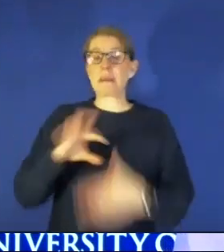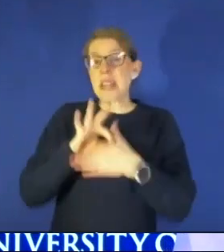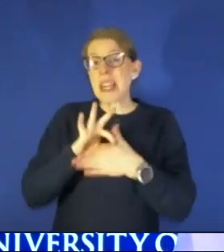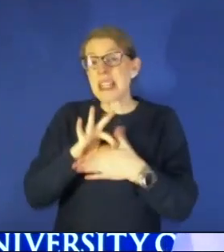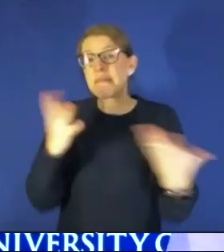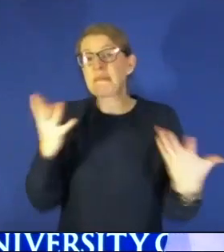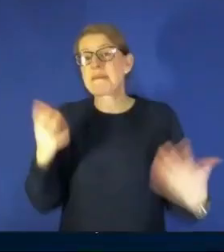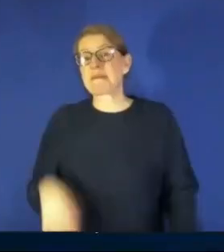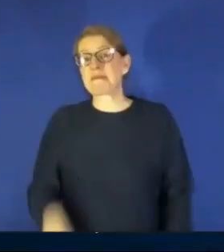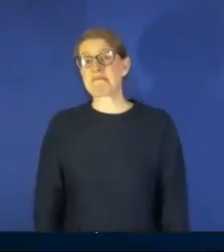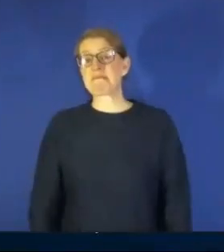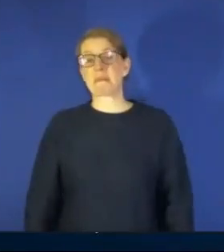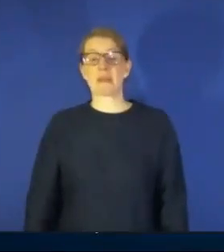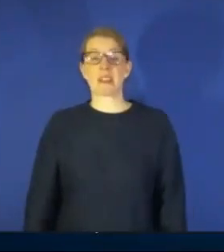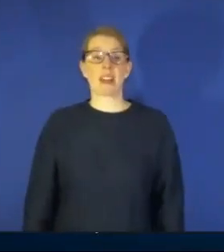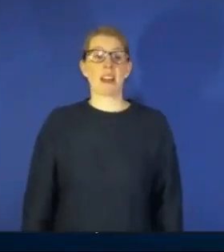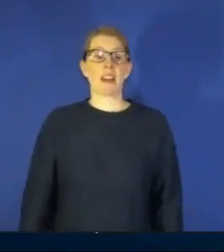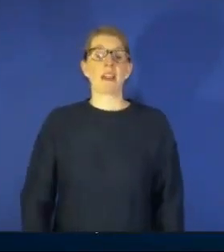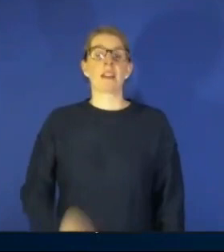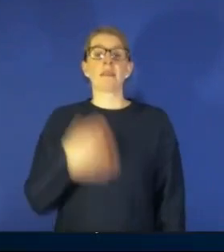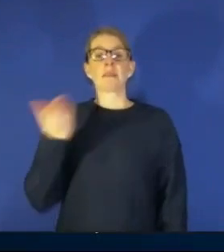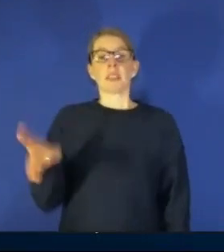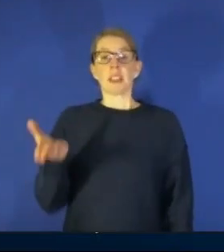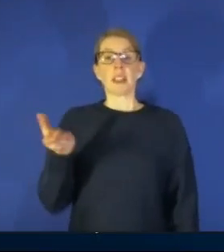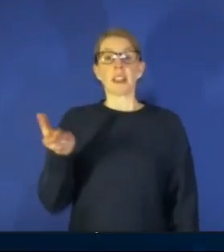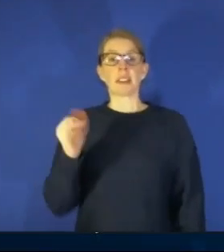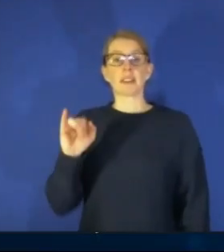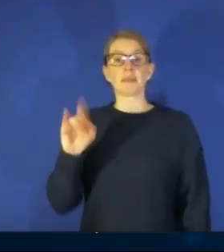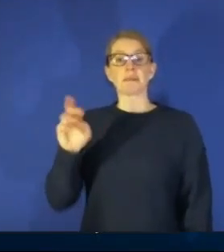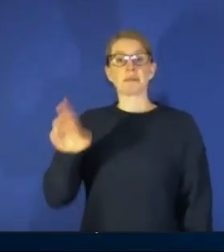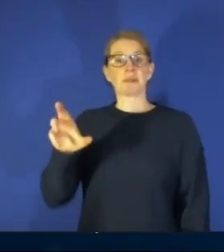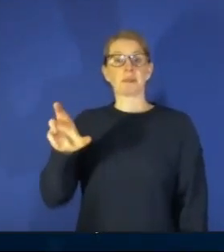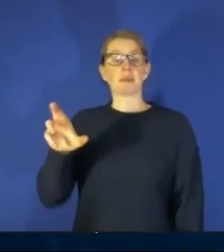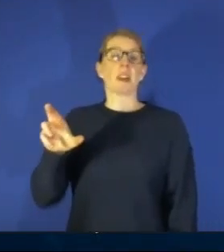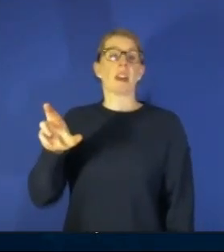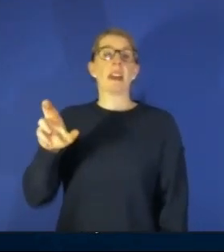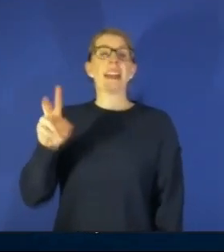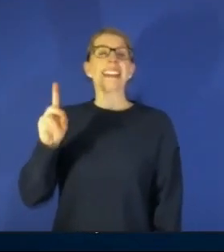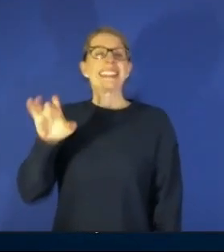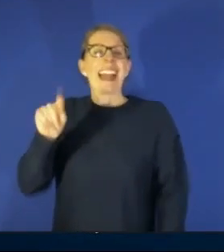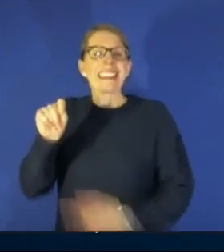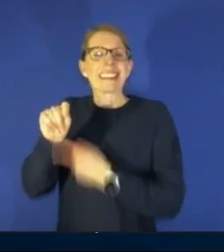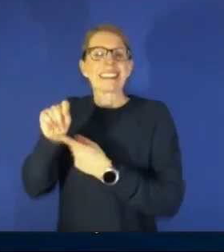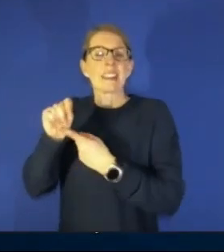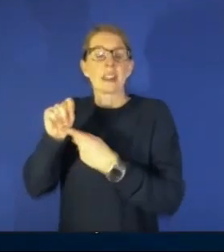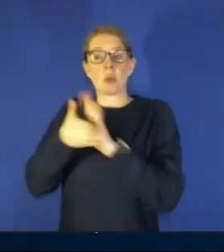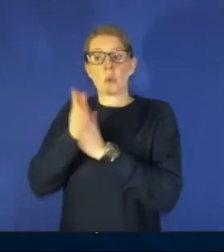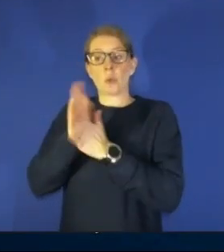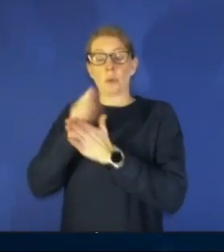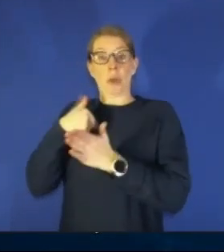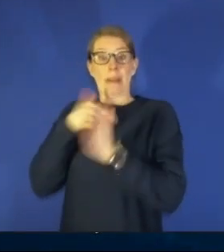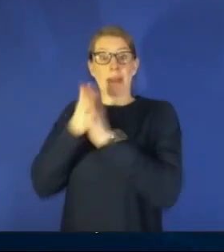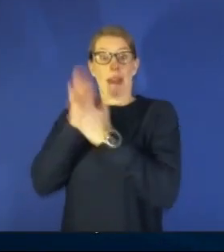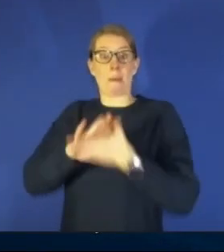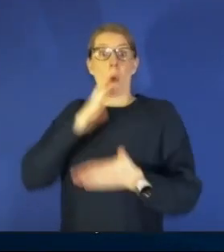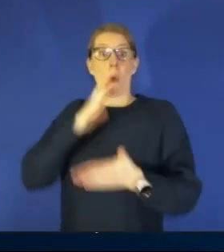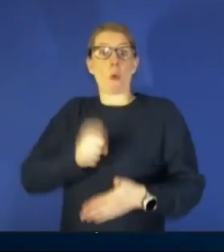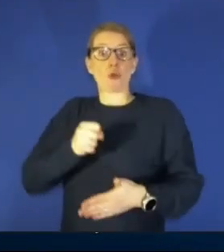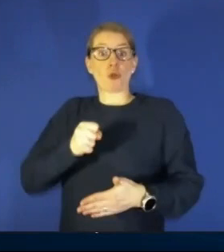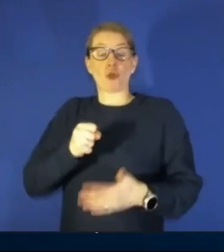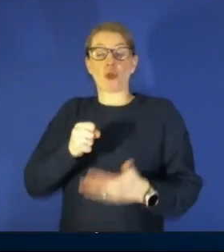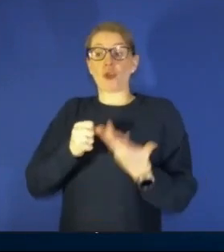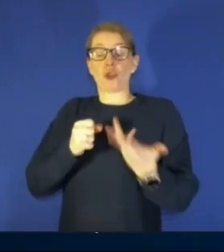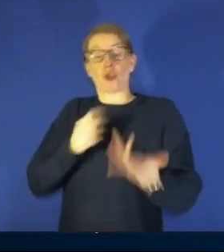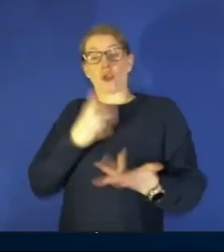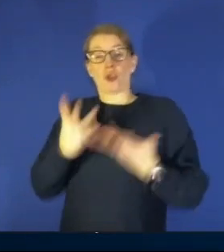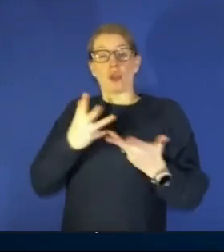So. Dr. Kalender-Rich, talk to us about diet as we age and the importance of that, and maybe taking a look at what we're eating or